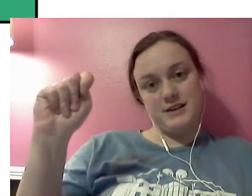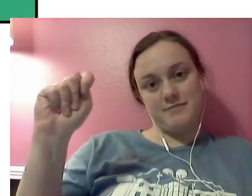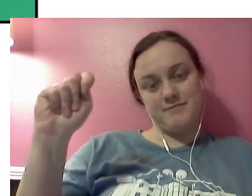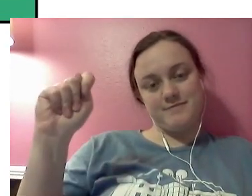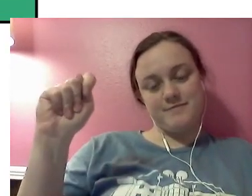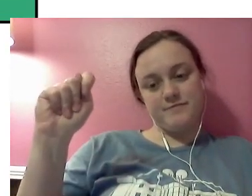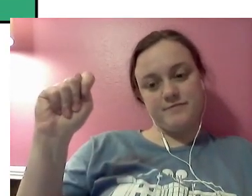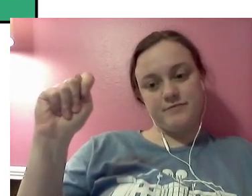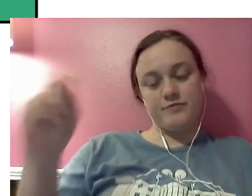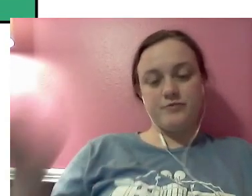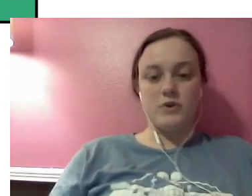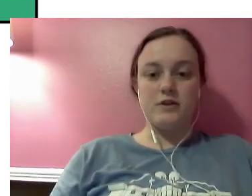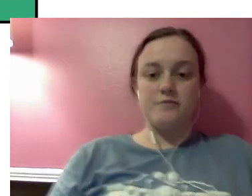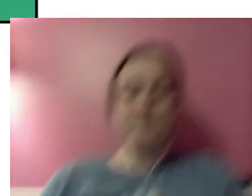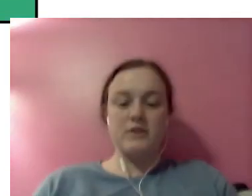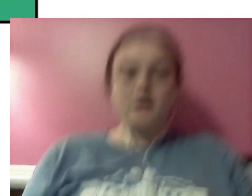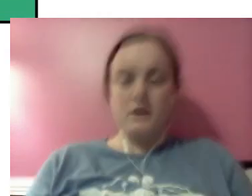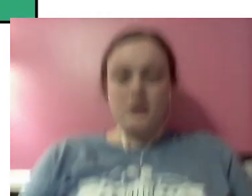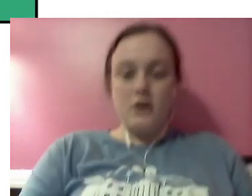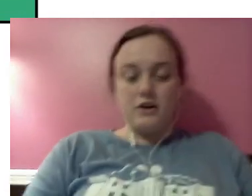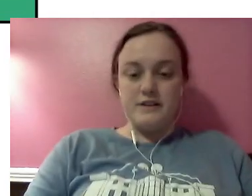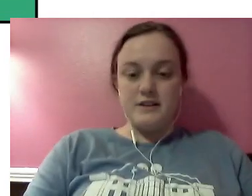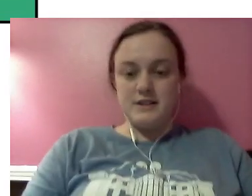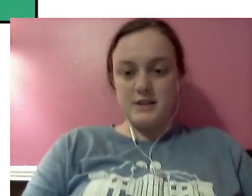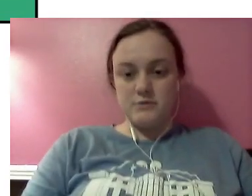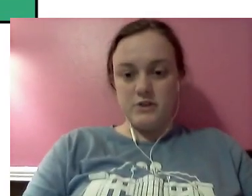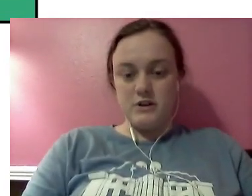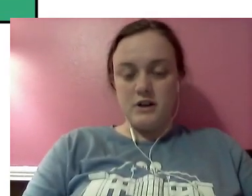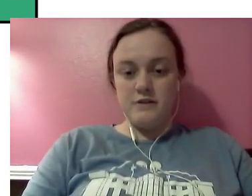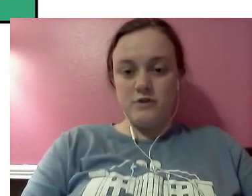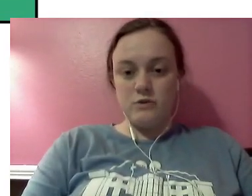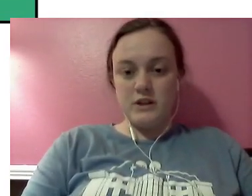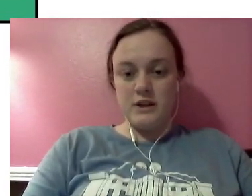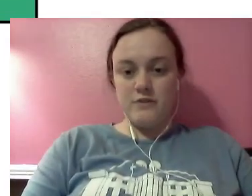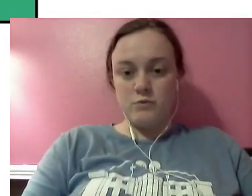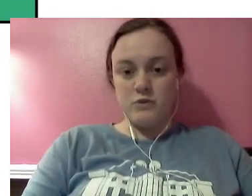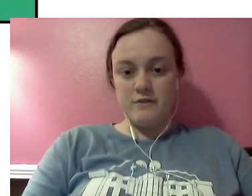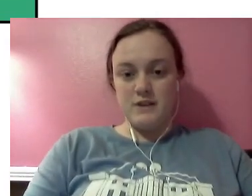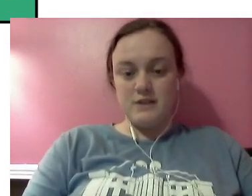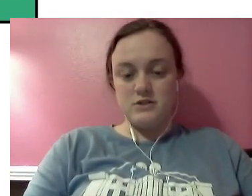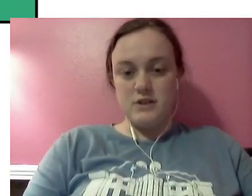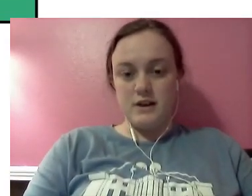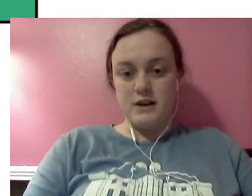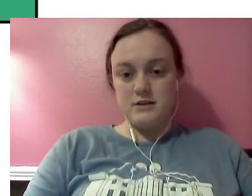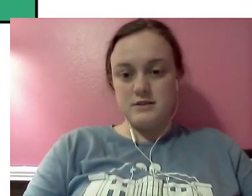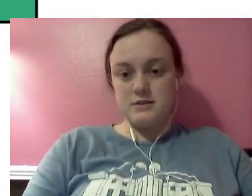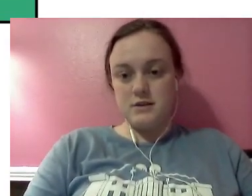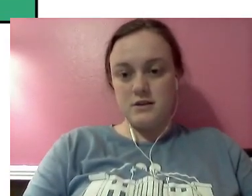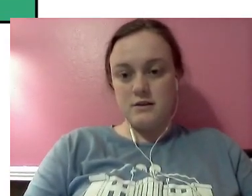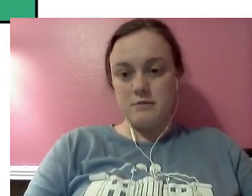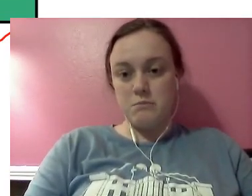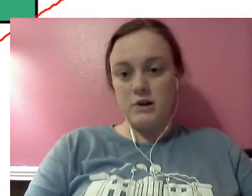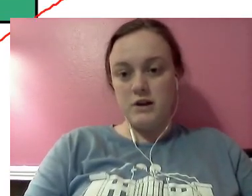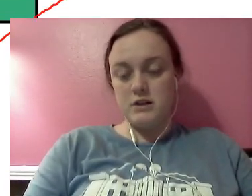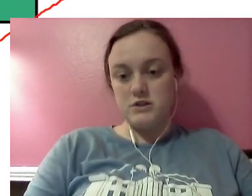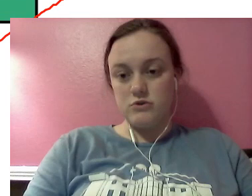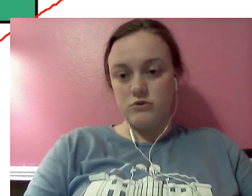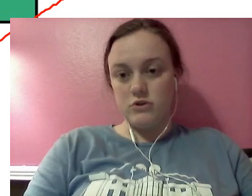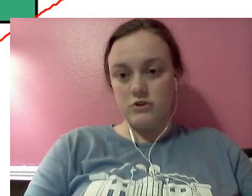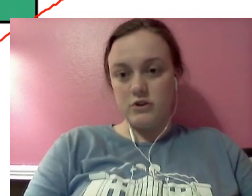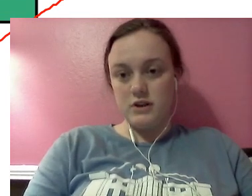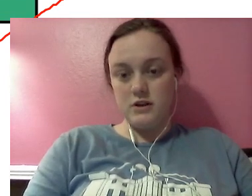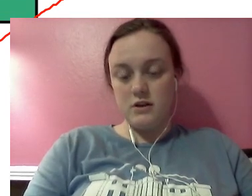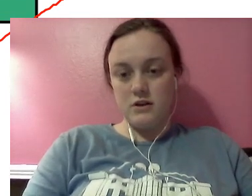A-P-T. Good. All right, this next one. None of you live in one of these yet, but